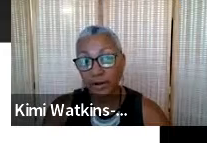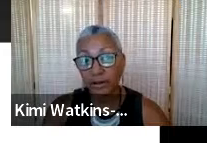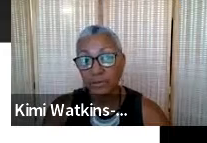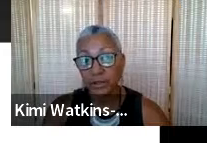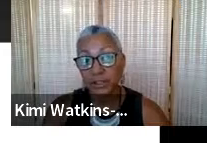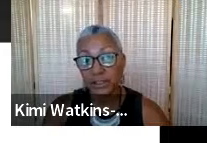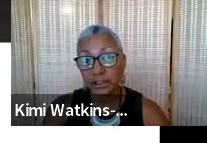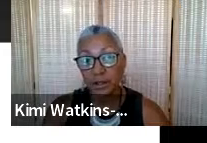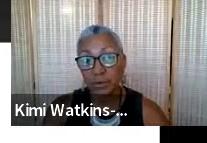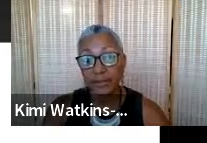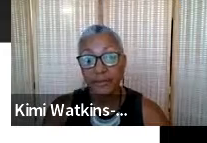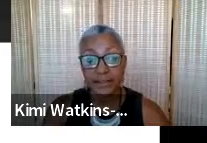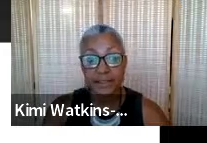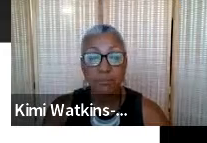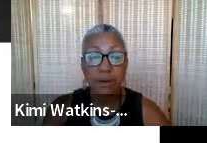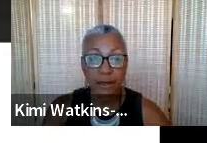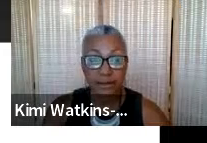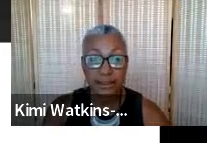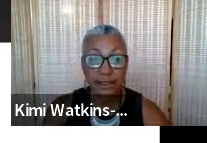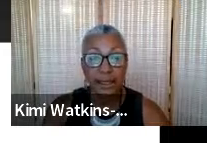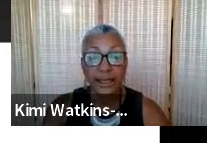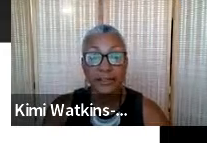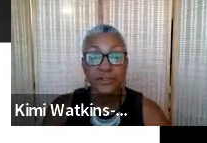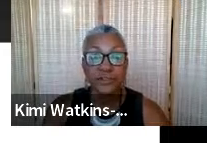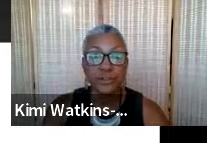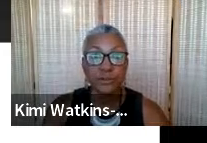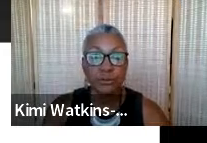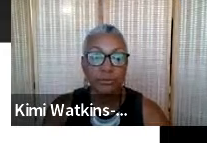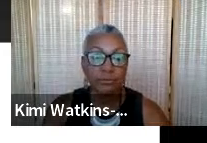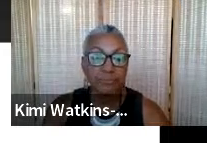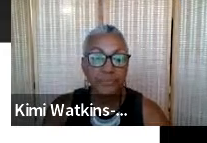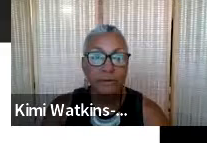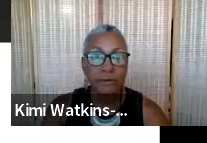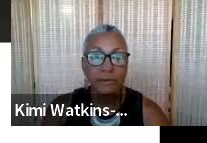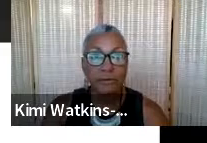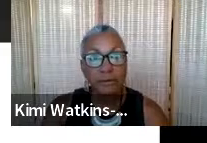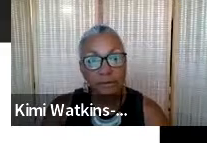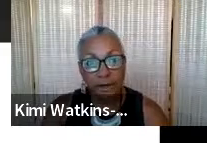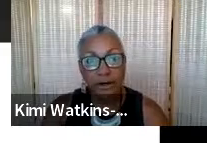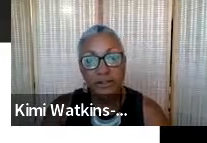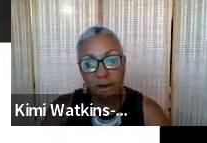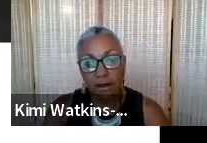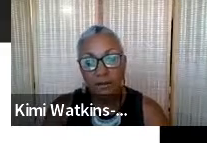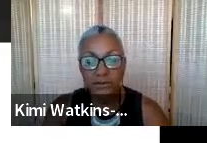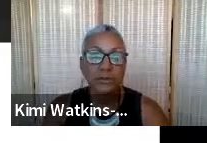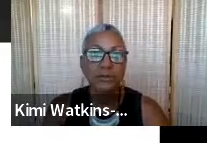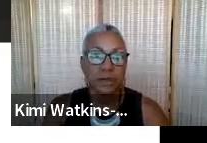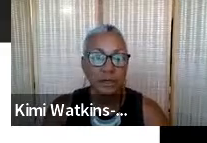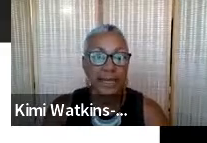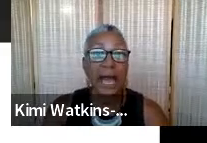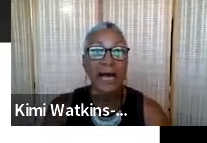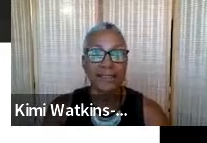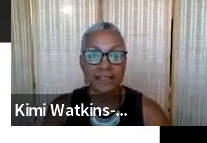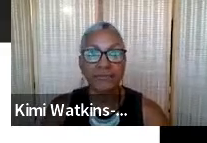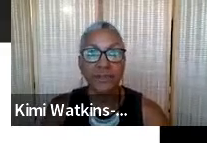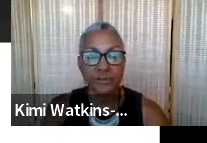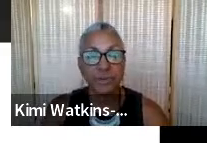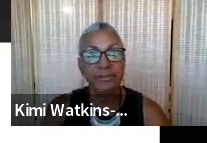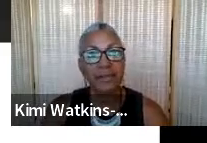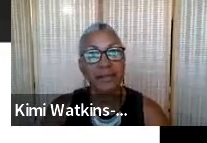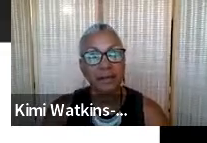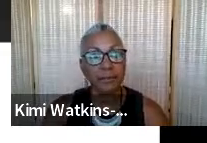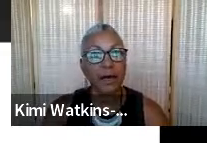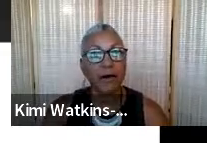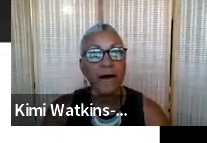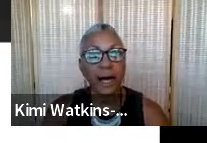dealing with, our community is dealing with, and that's MPOX. And so there's also an ask of you